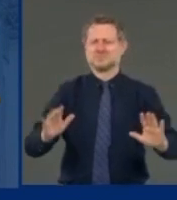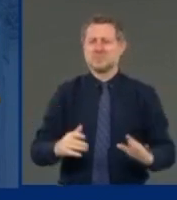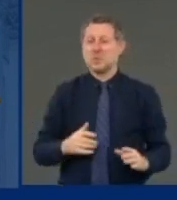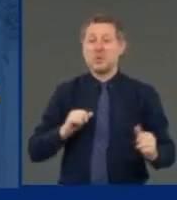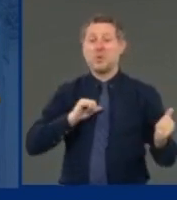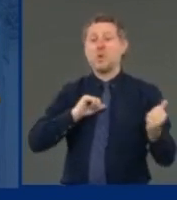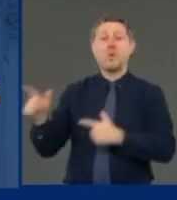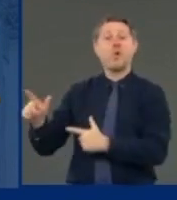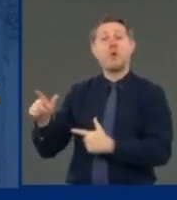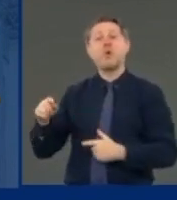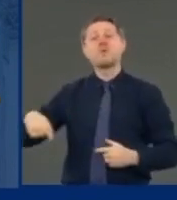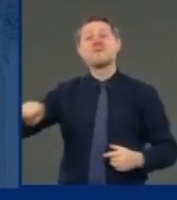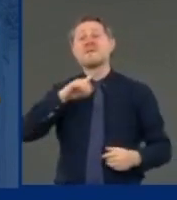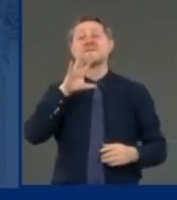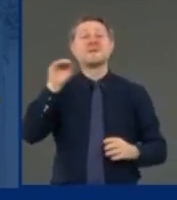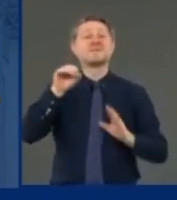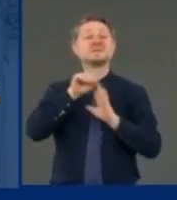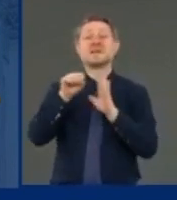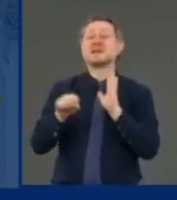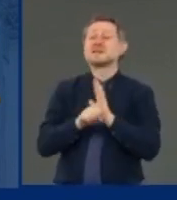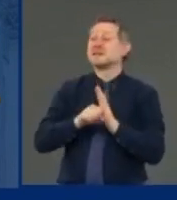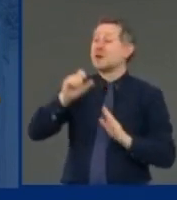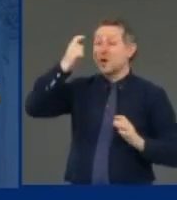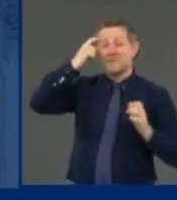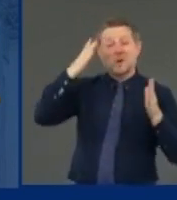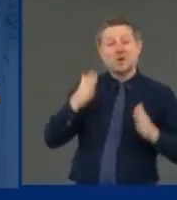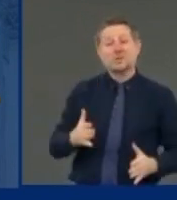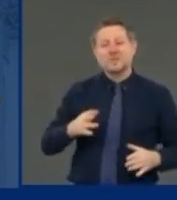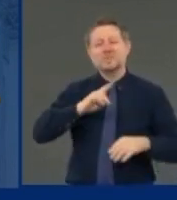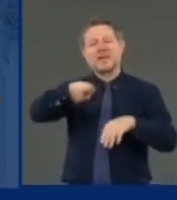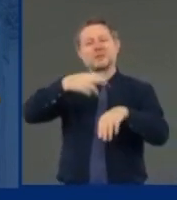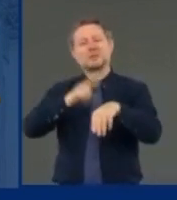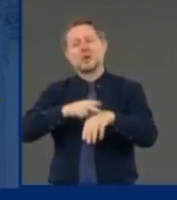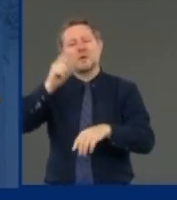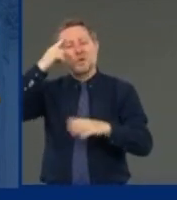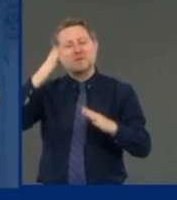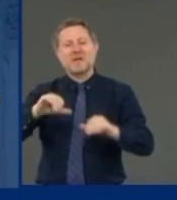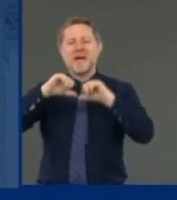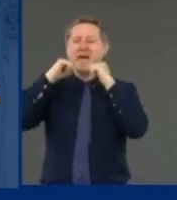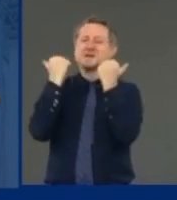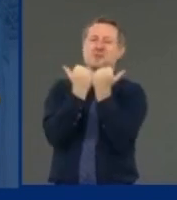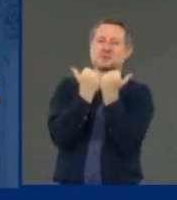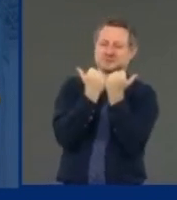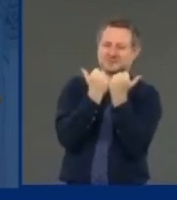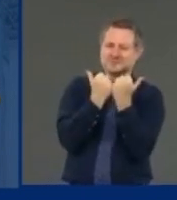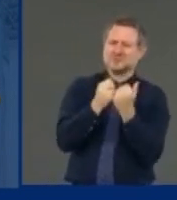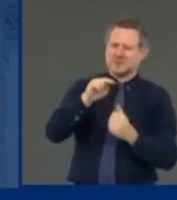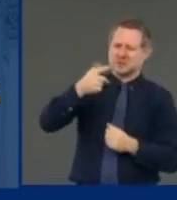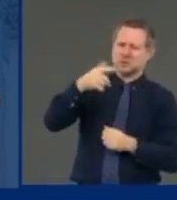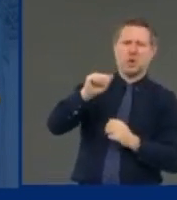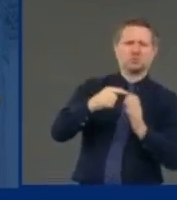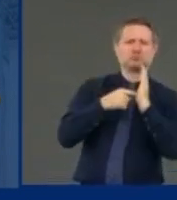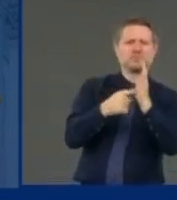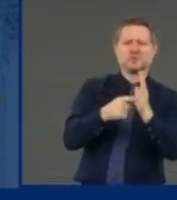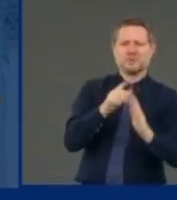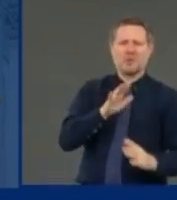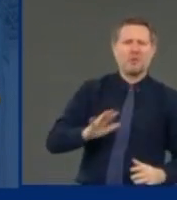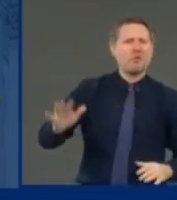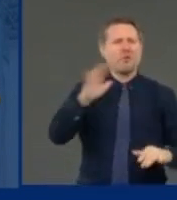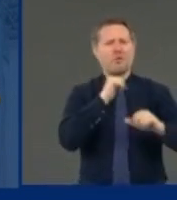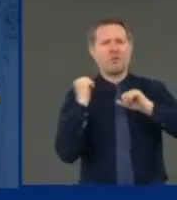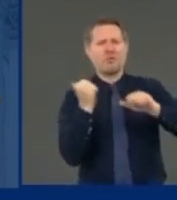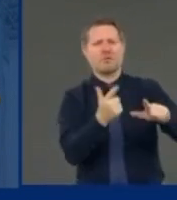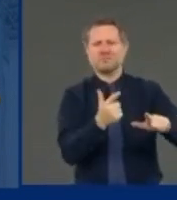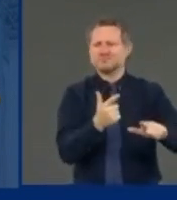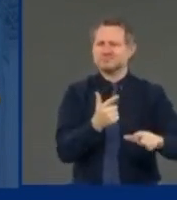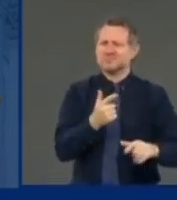the United States. National Governors Association represents all the governors. The White